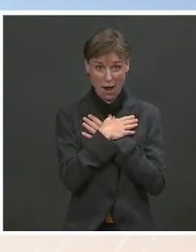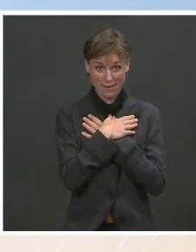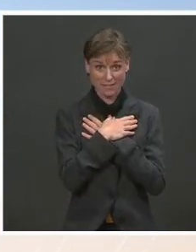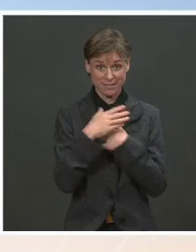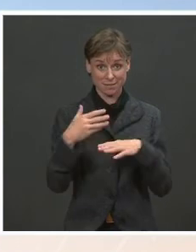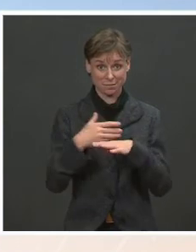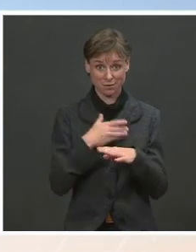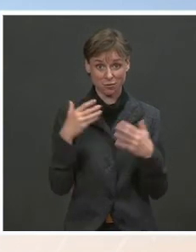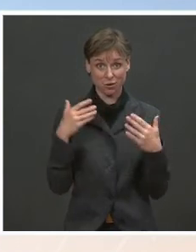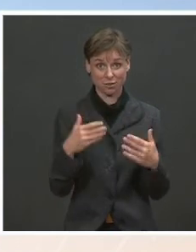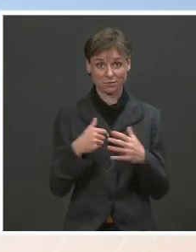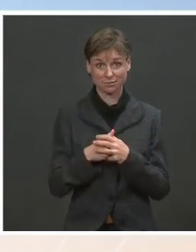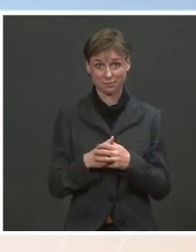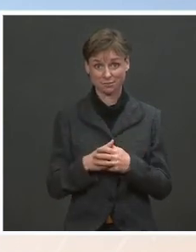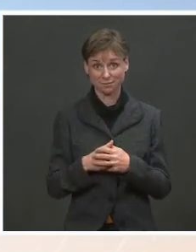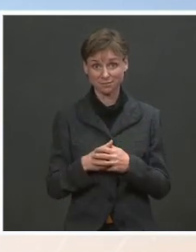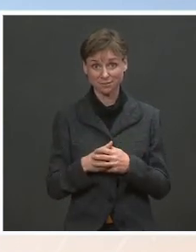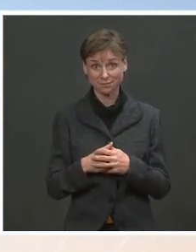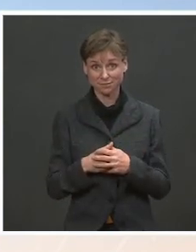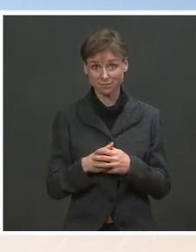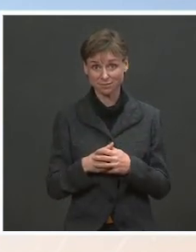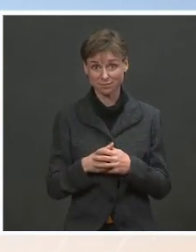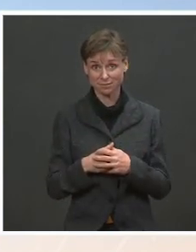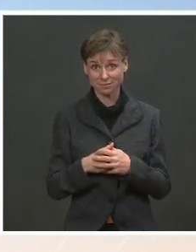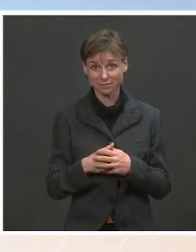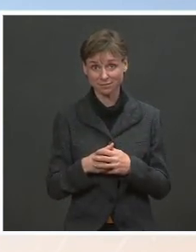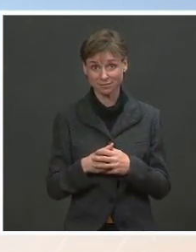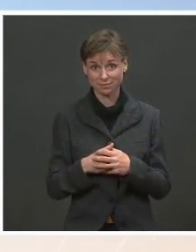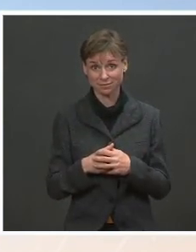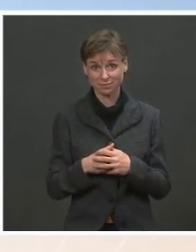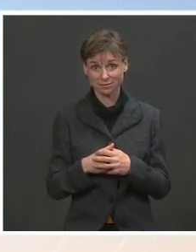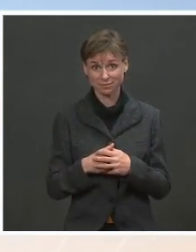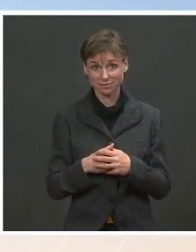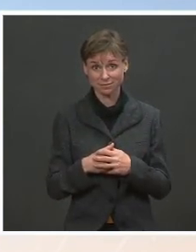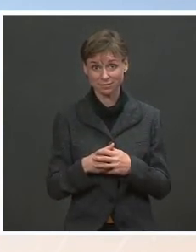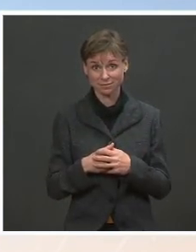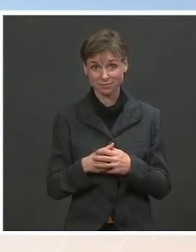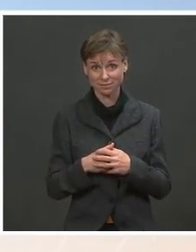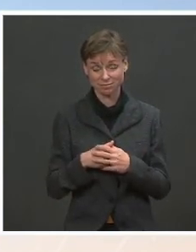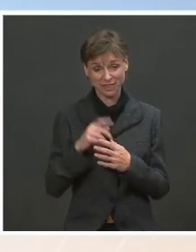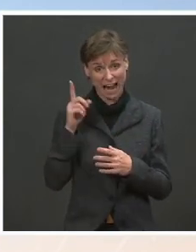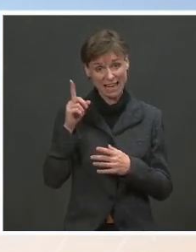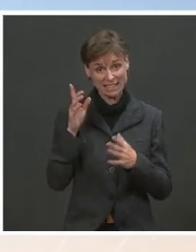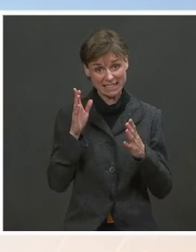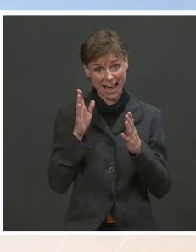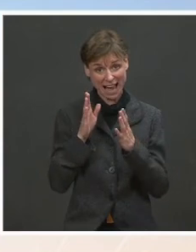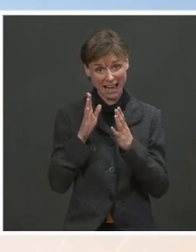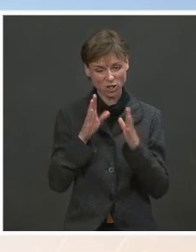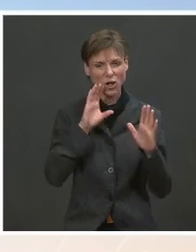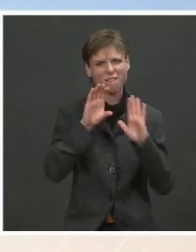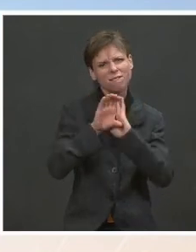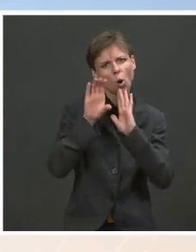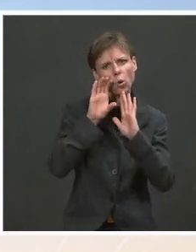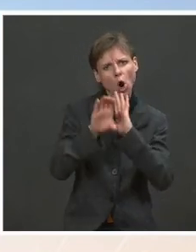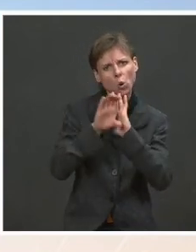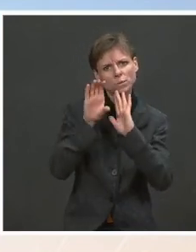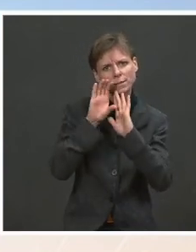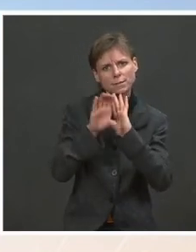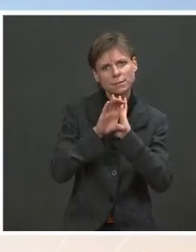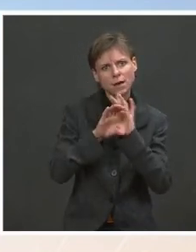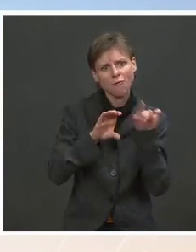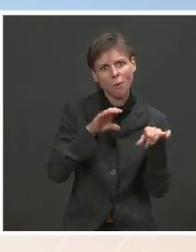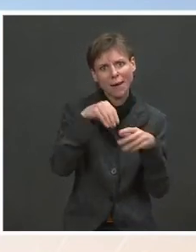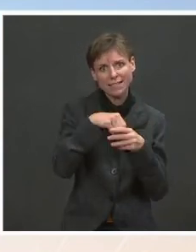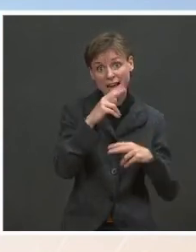from now. We've got plenty of time. Go ahead, Jeff. He said he's briefed with photos. Has he asked for or been shown these photos of inside the facilities where